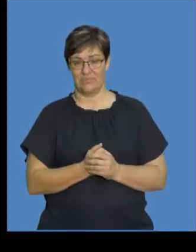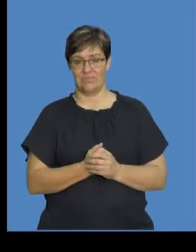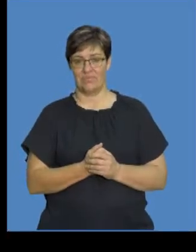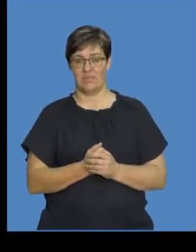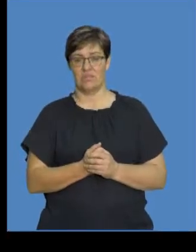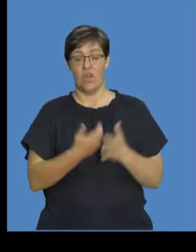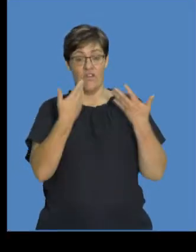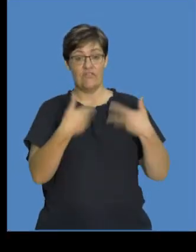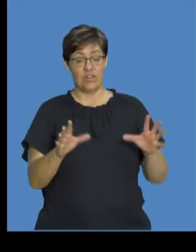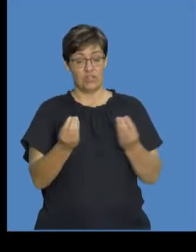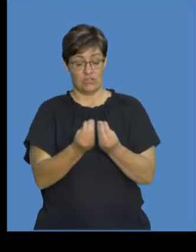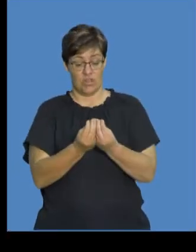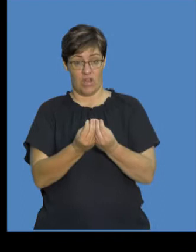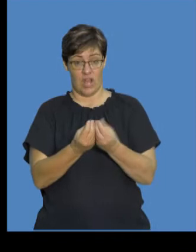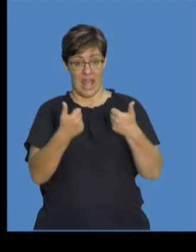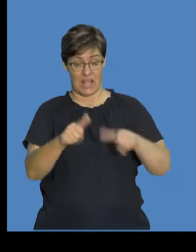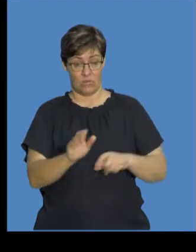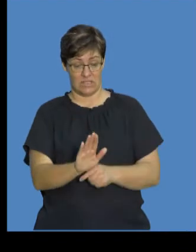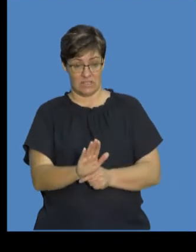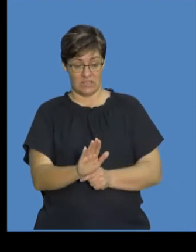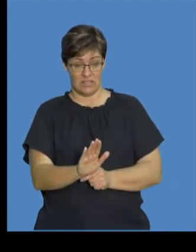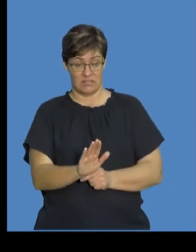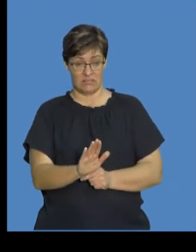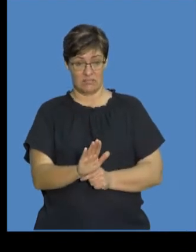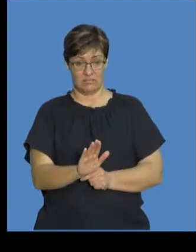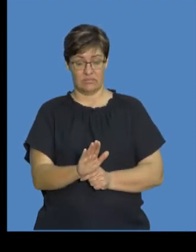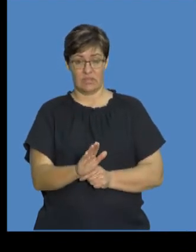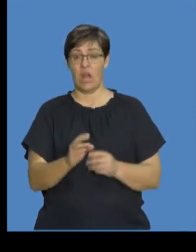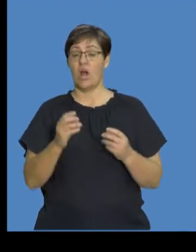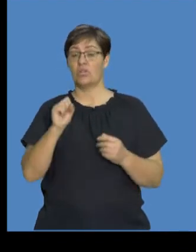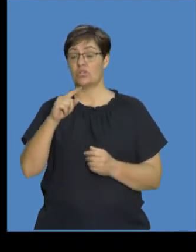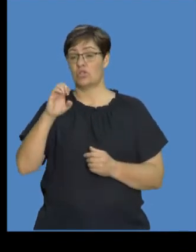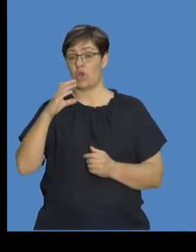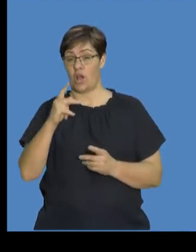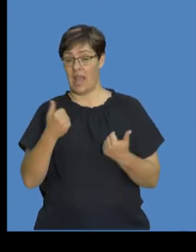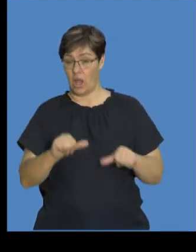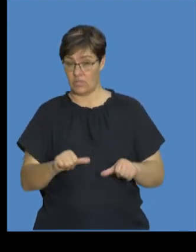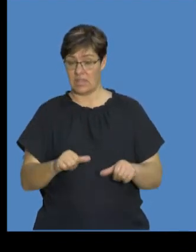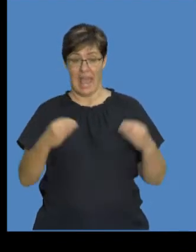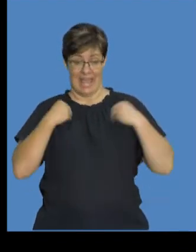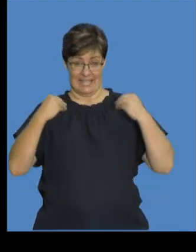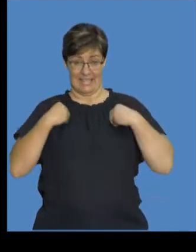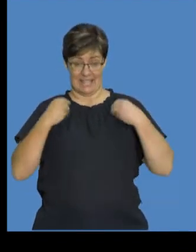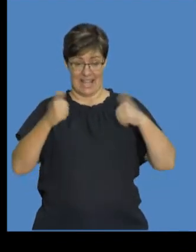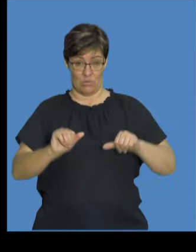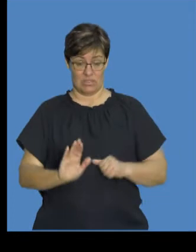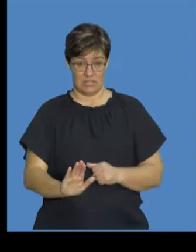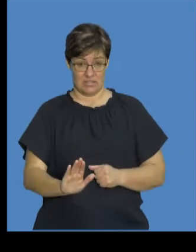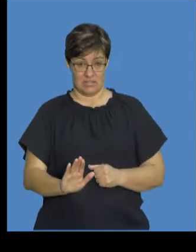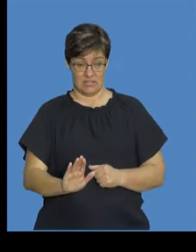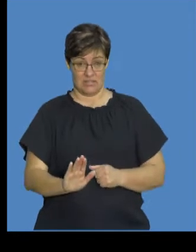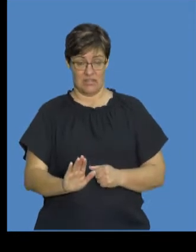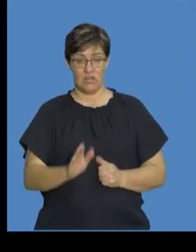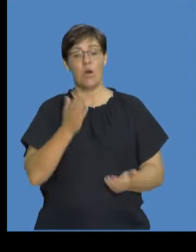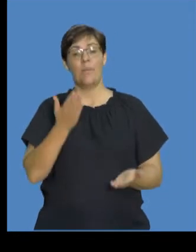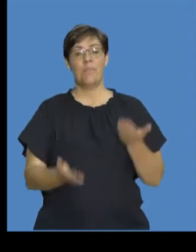in my finished goods stock account, once again, remember, this is a stock account, it's an asset account, okay? And